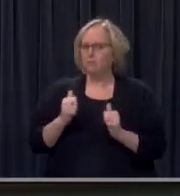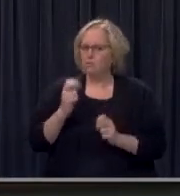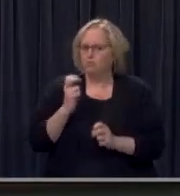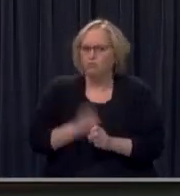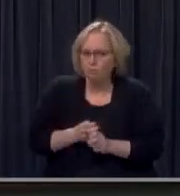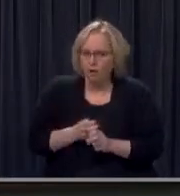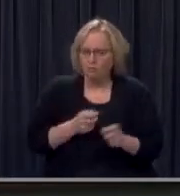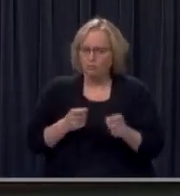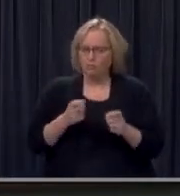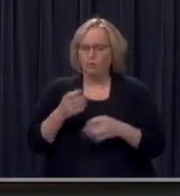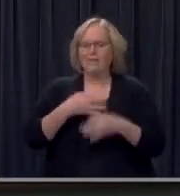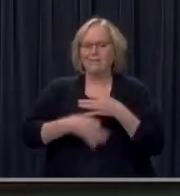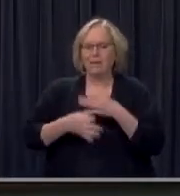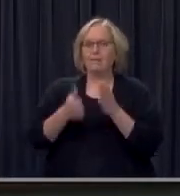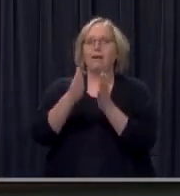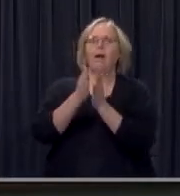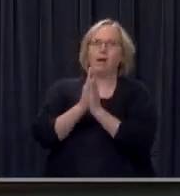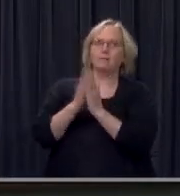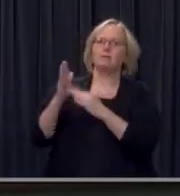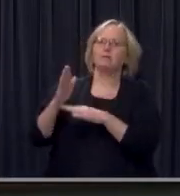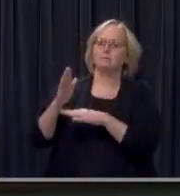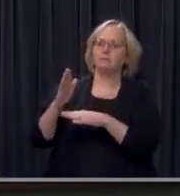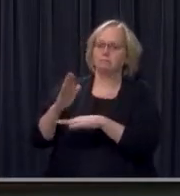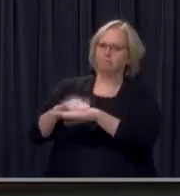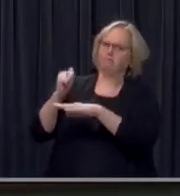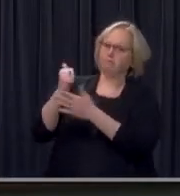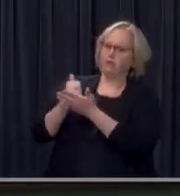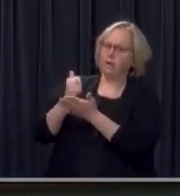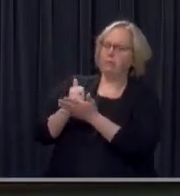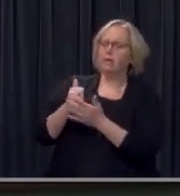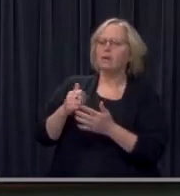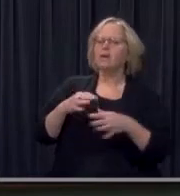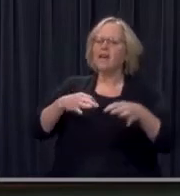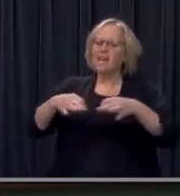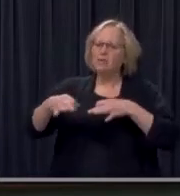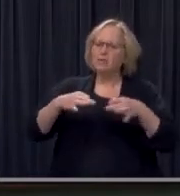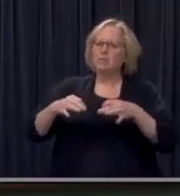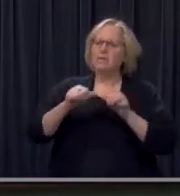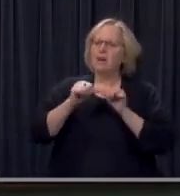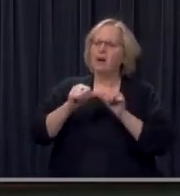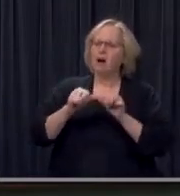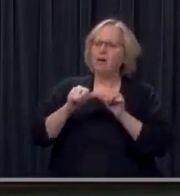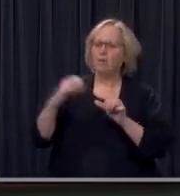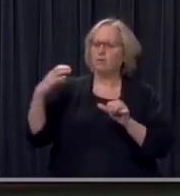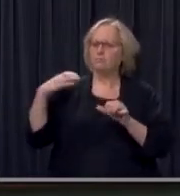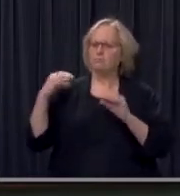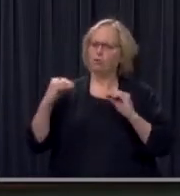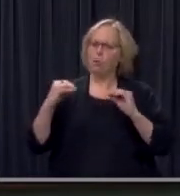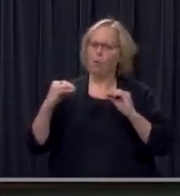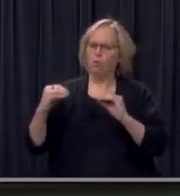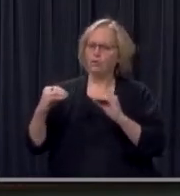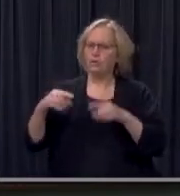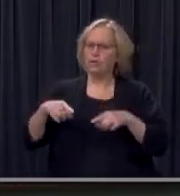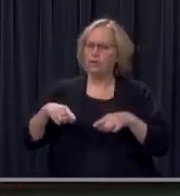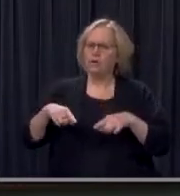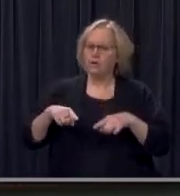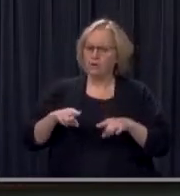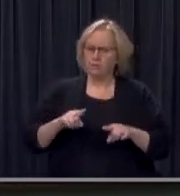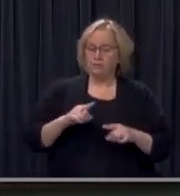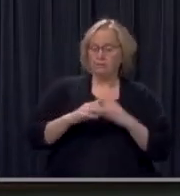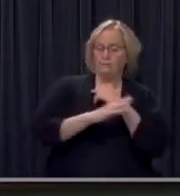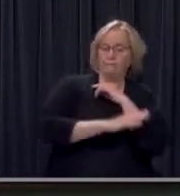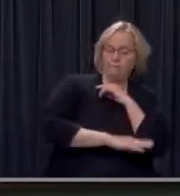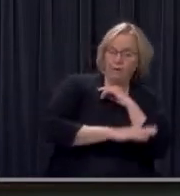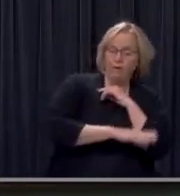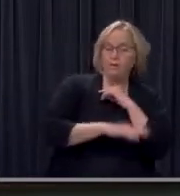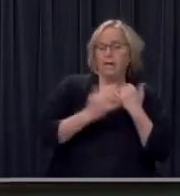to control instead of asking for help. Can you talk a little bit about the ongoing coaching during this fall and now going into the